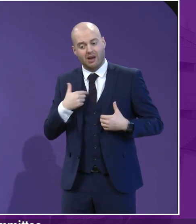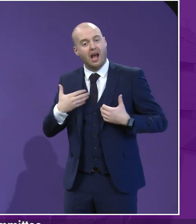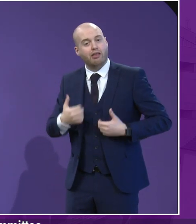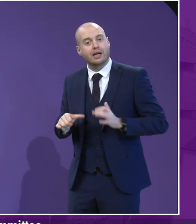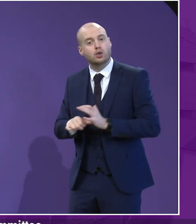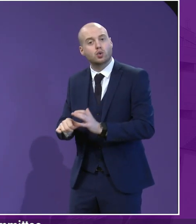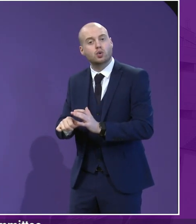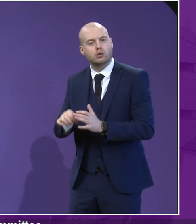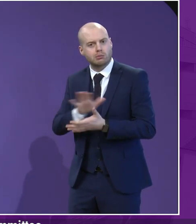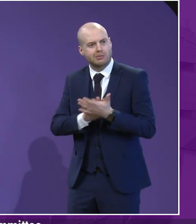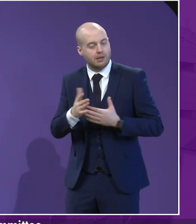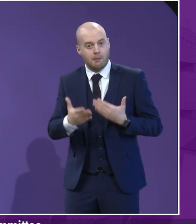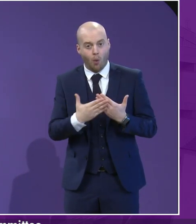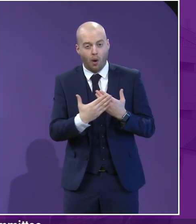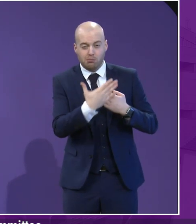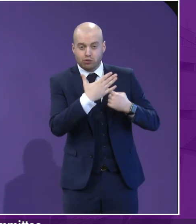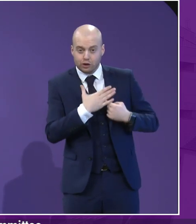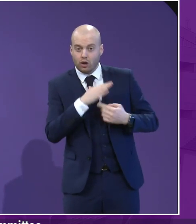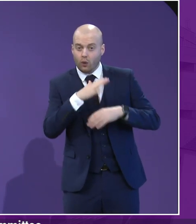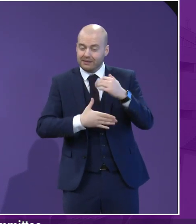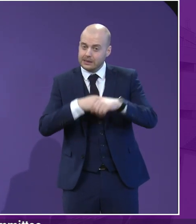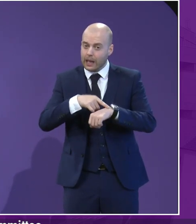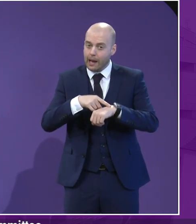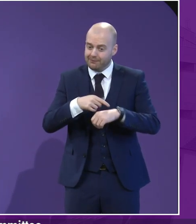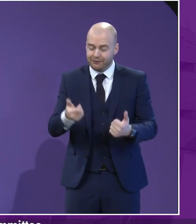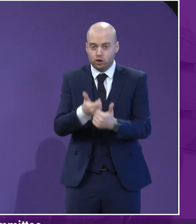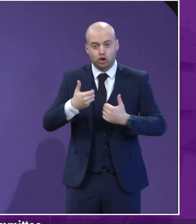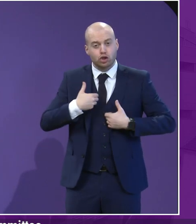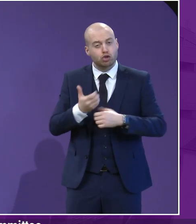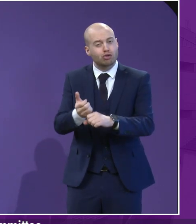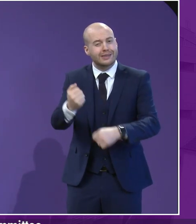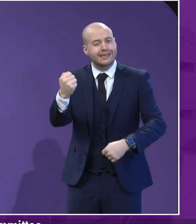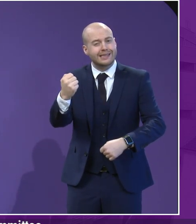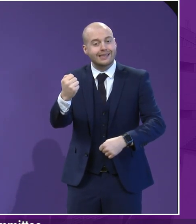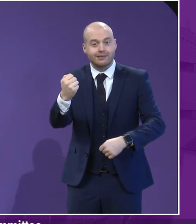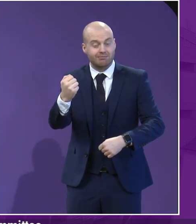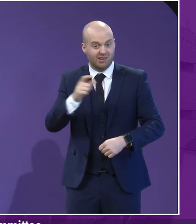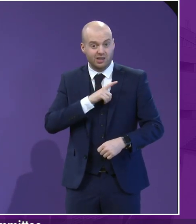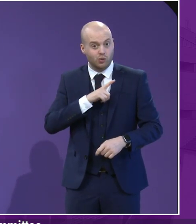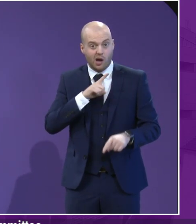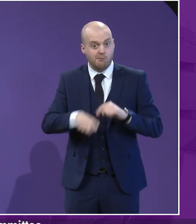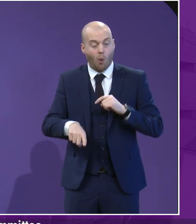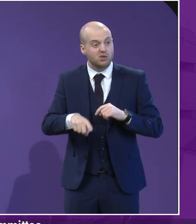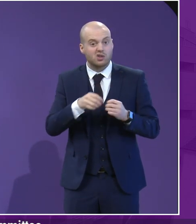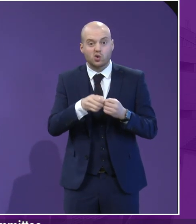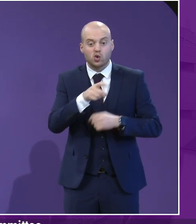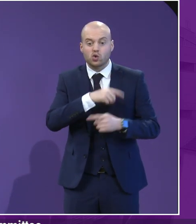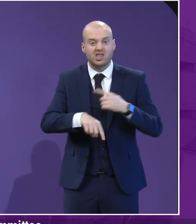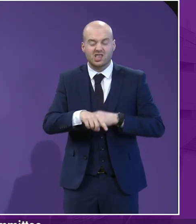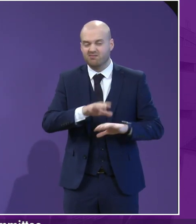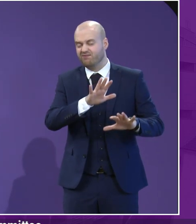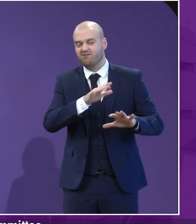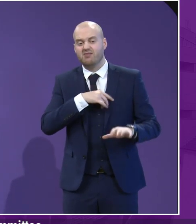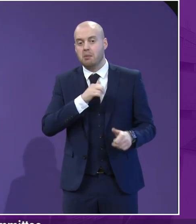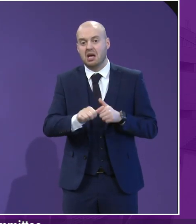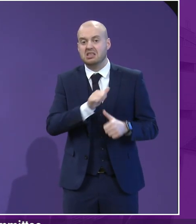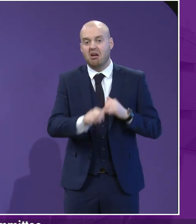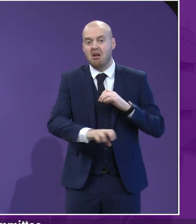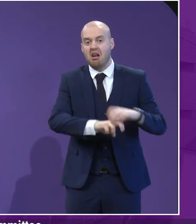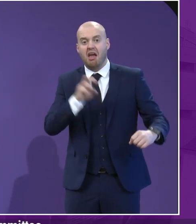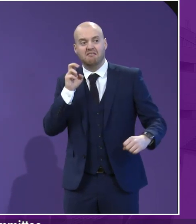year, you either have to take the whole year out or finish the year. There's lack of flexibility from switching from full-time to part-time